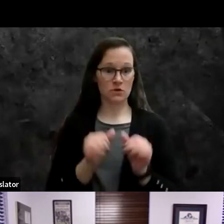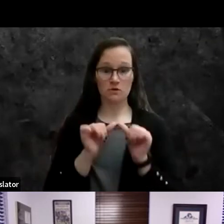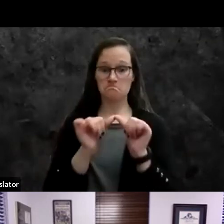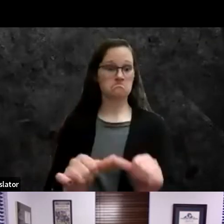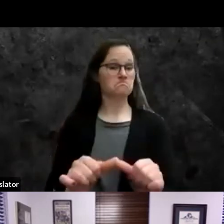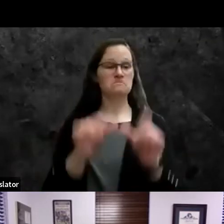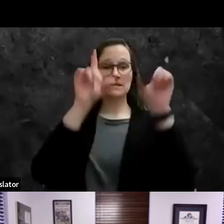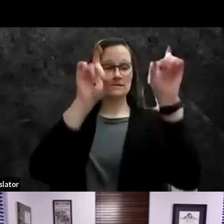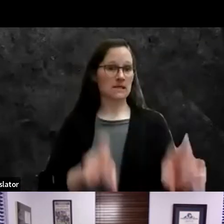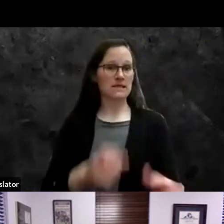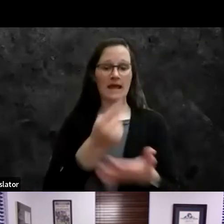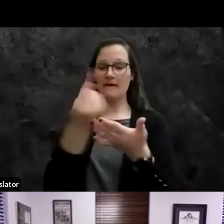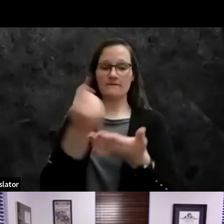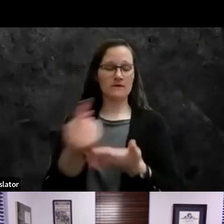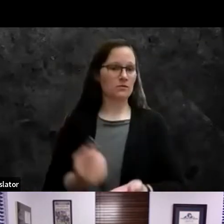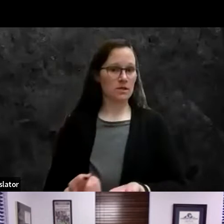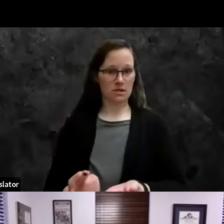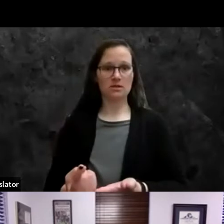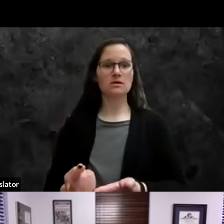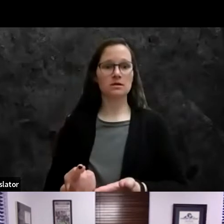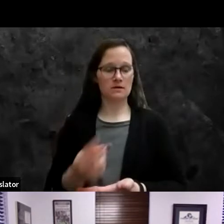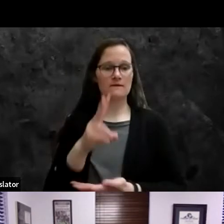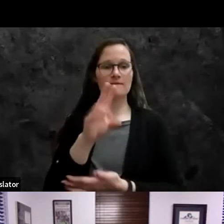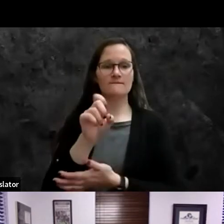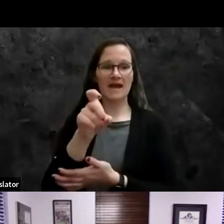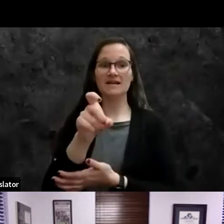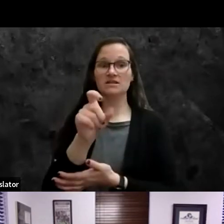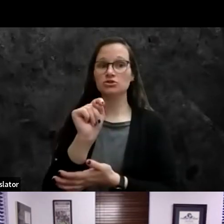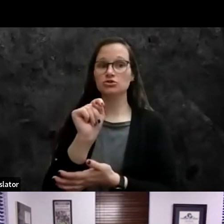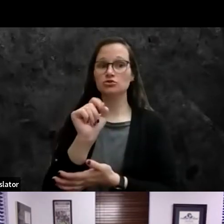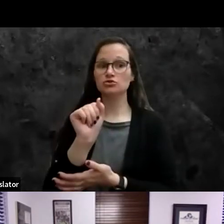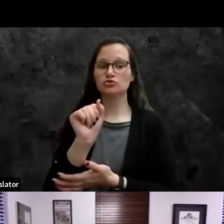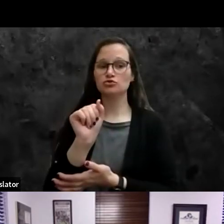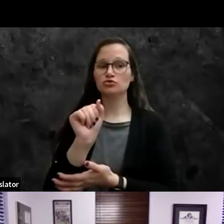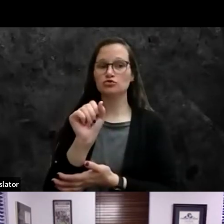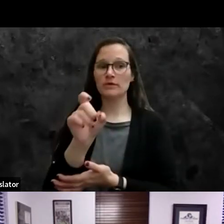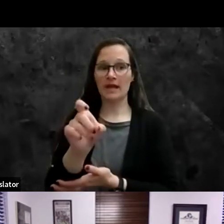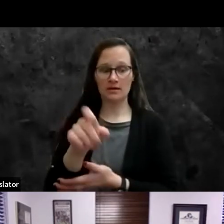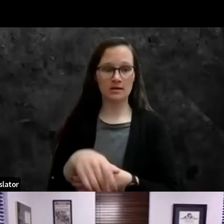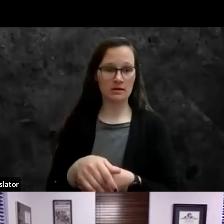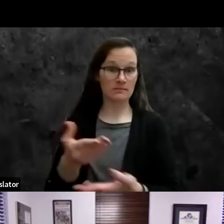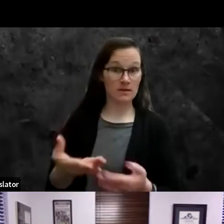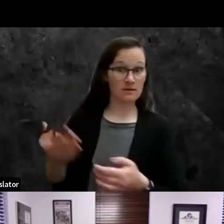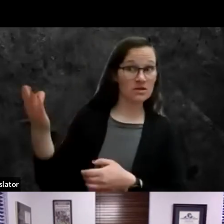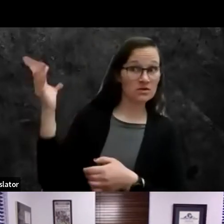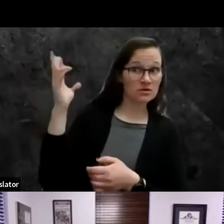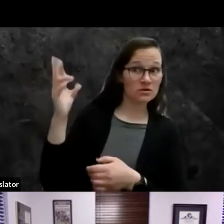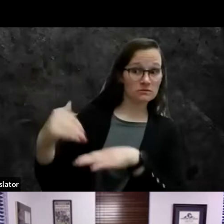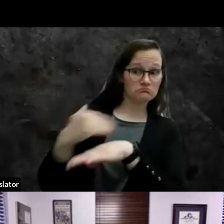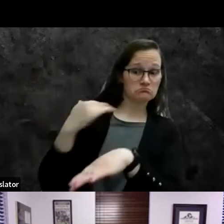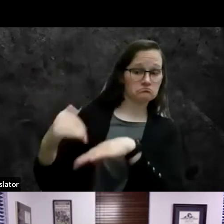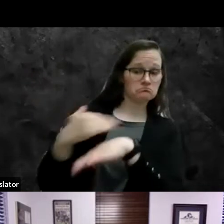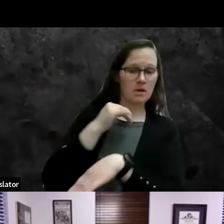to submit those weekly testings to the VaxTrack. You may continue to receive those non-compliance report, but part of